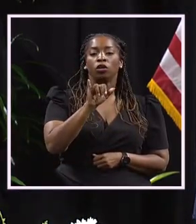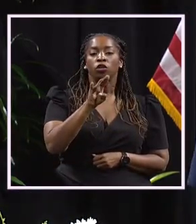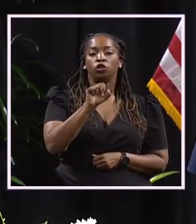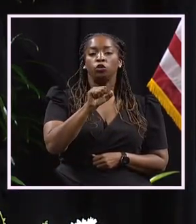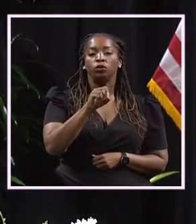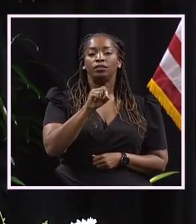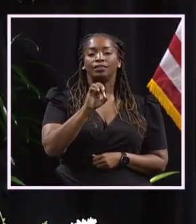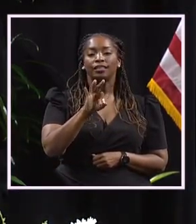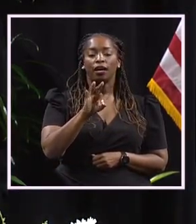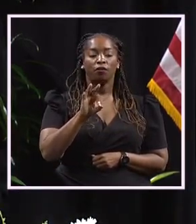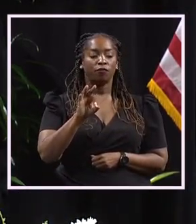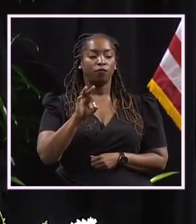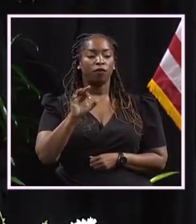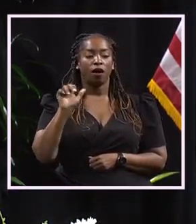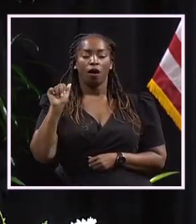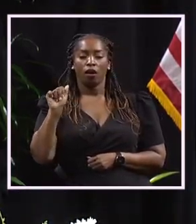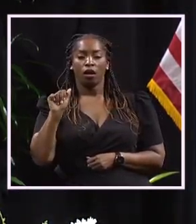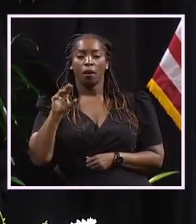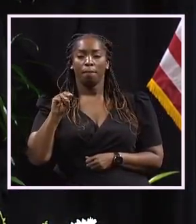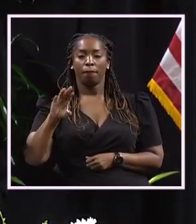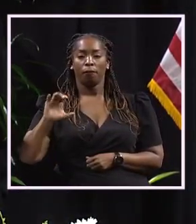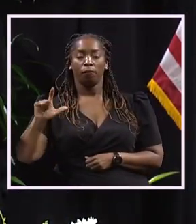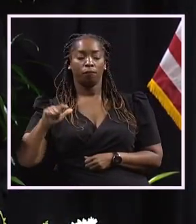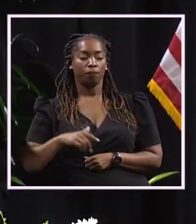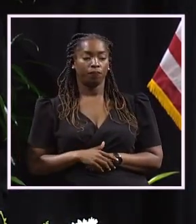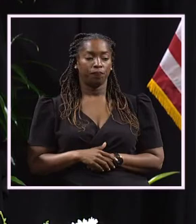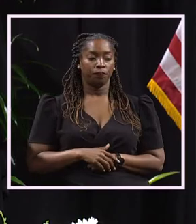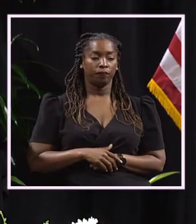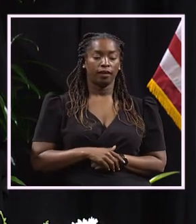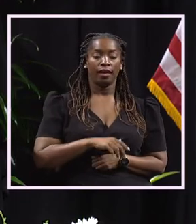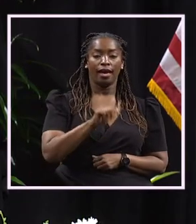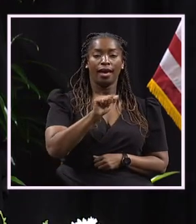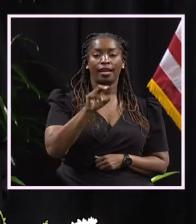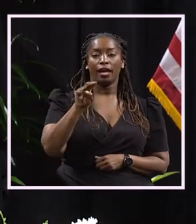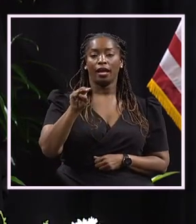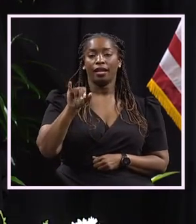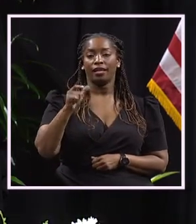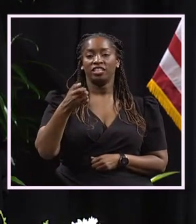laude. Mary Nigerian, PhD.